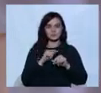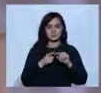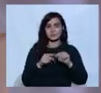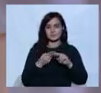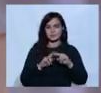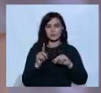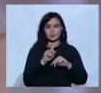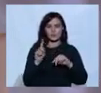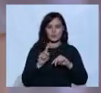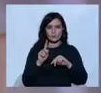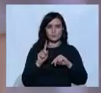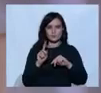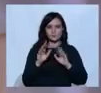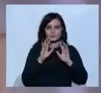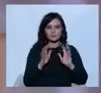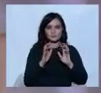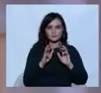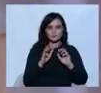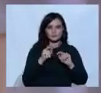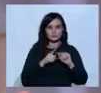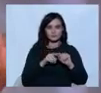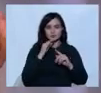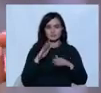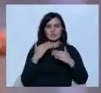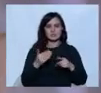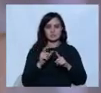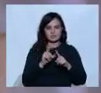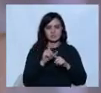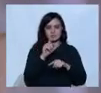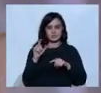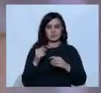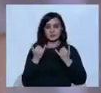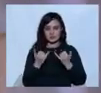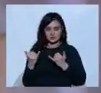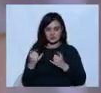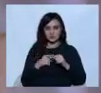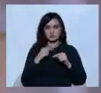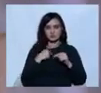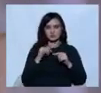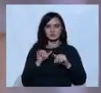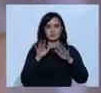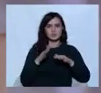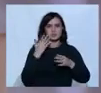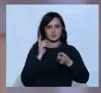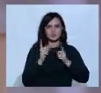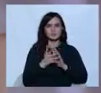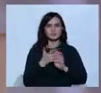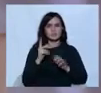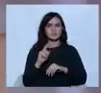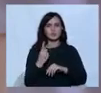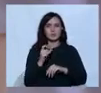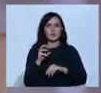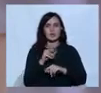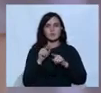support anti-Semitic ideas sometimes. Shylock is shown to be without mercy and to love money